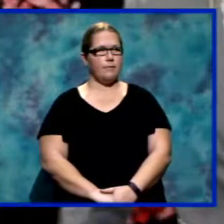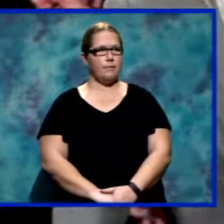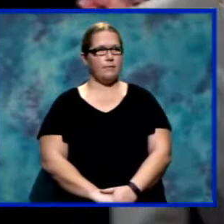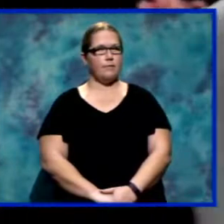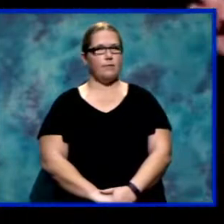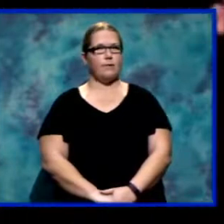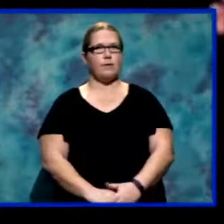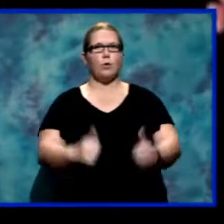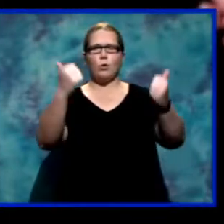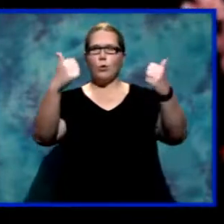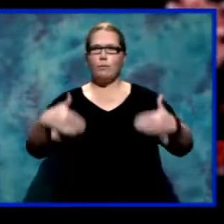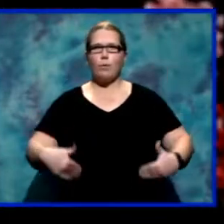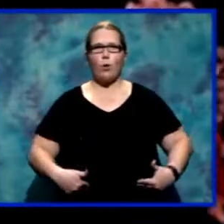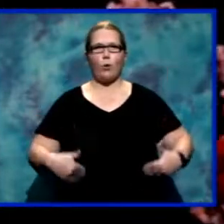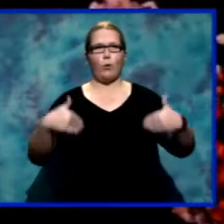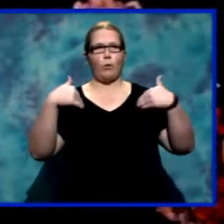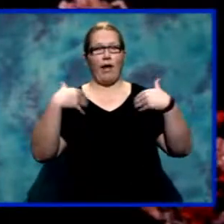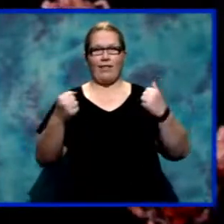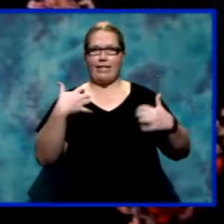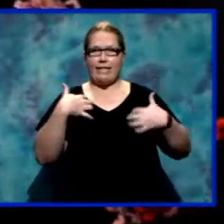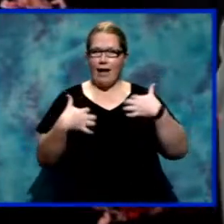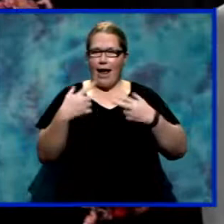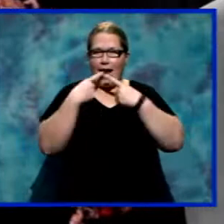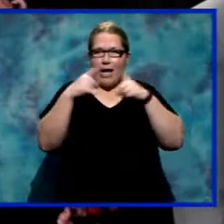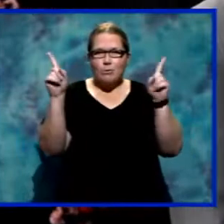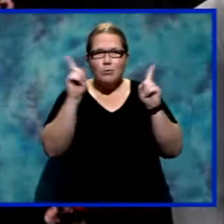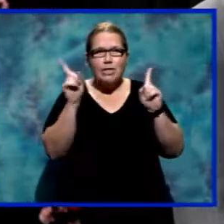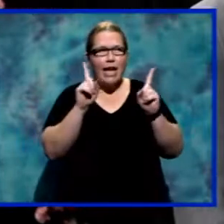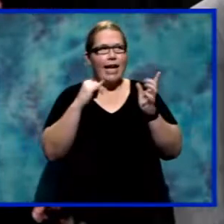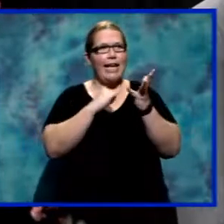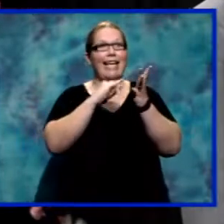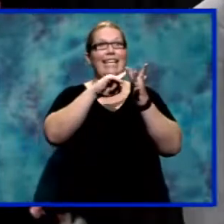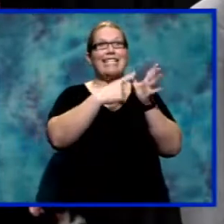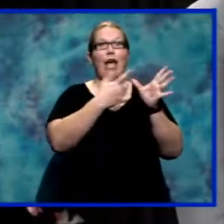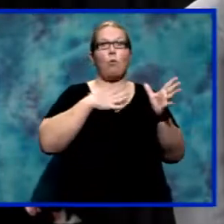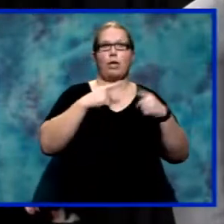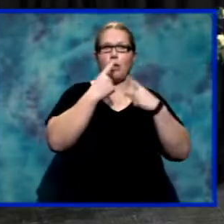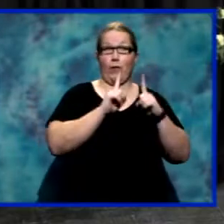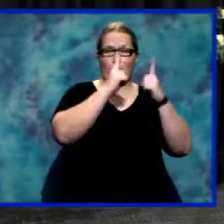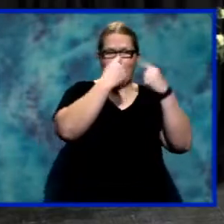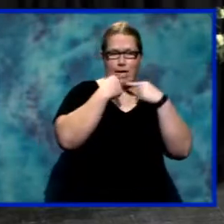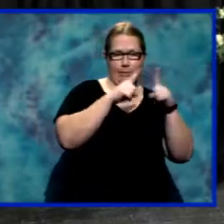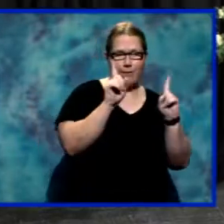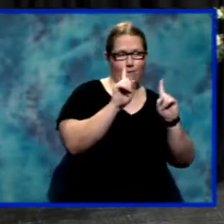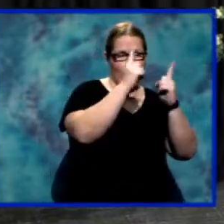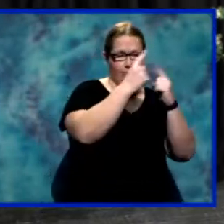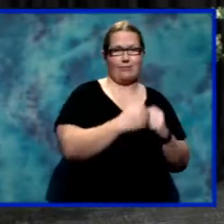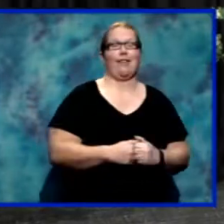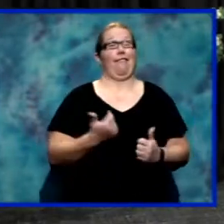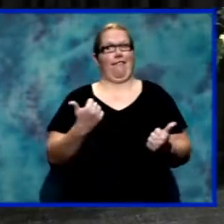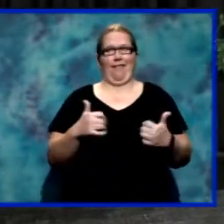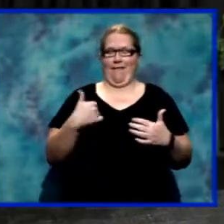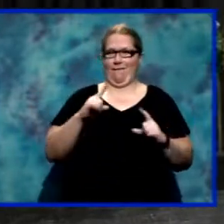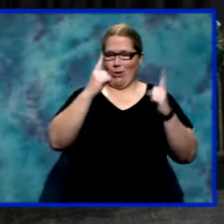Good morning, New Hope. We have some exciting announcements today, and Sia would like to tell you about the first one. Oh, okay. I go first.